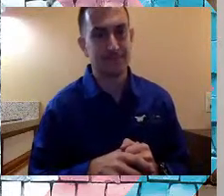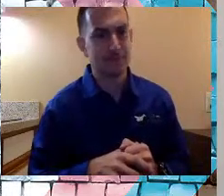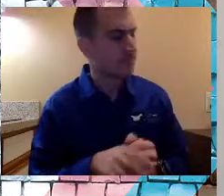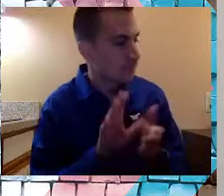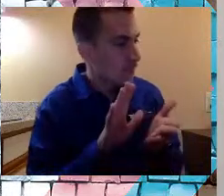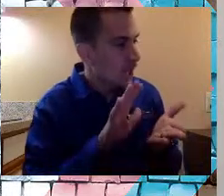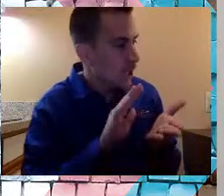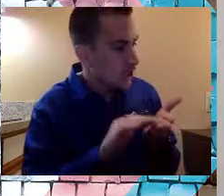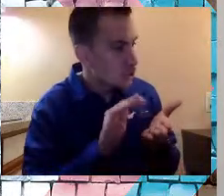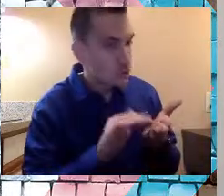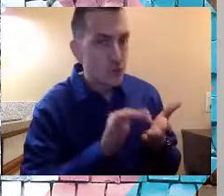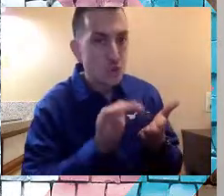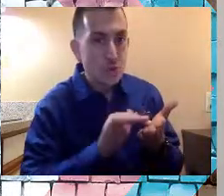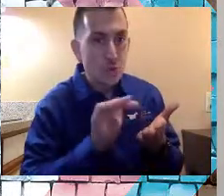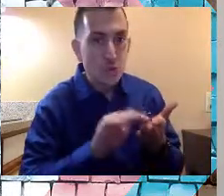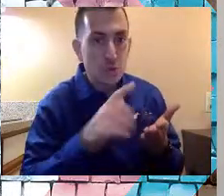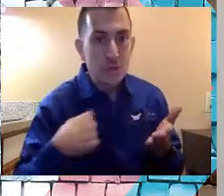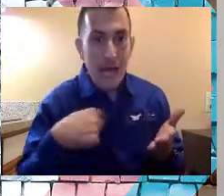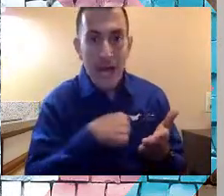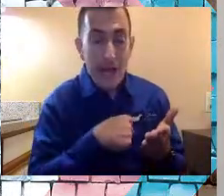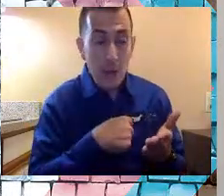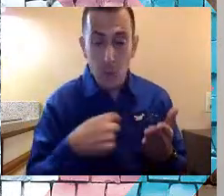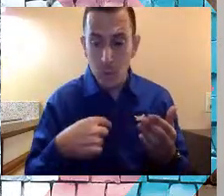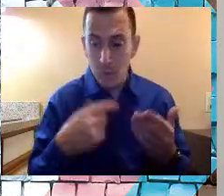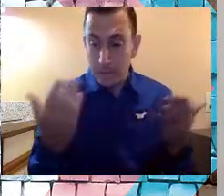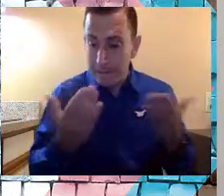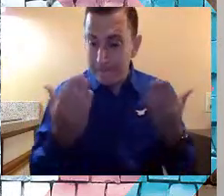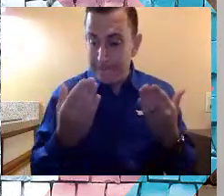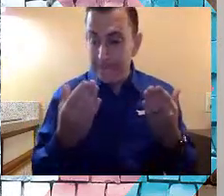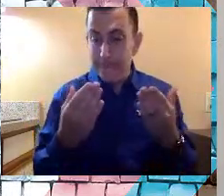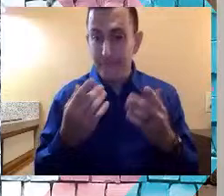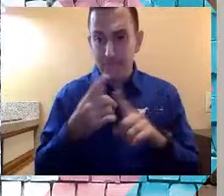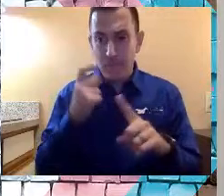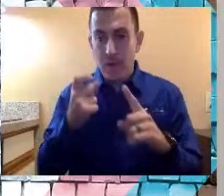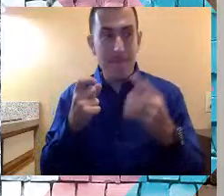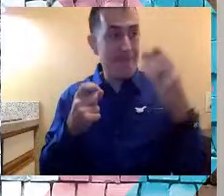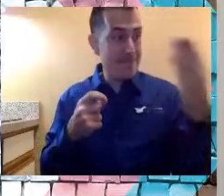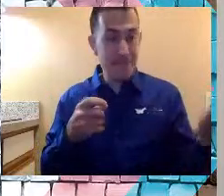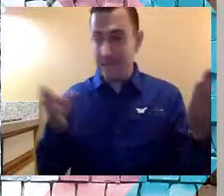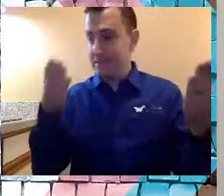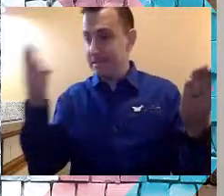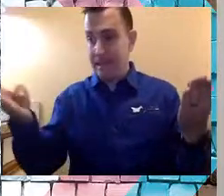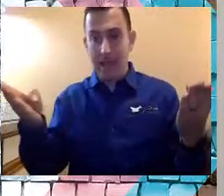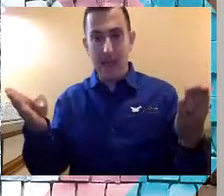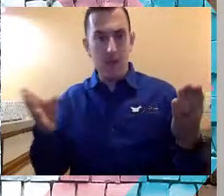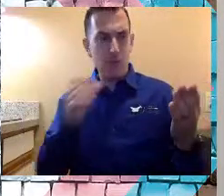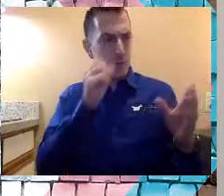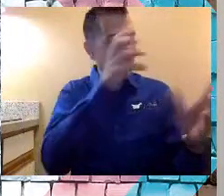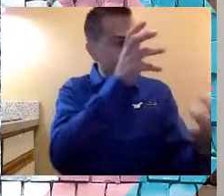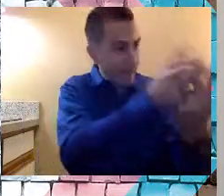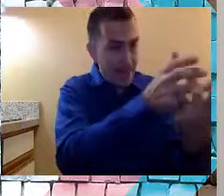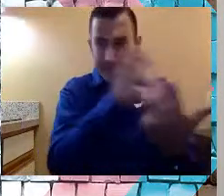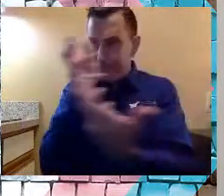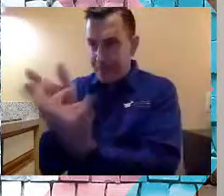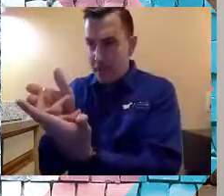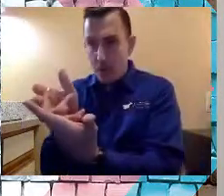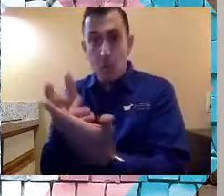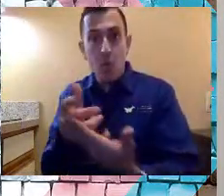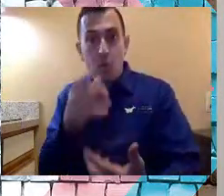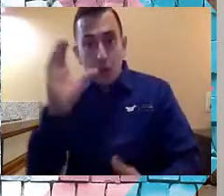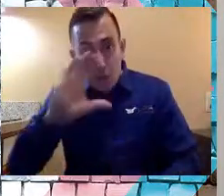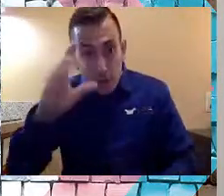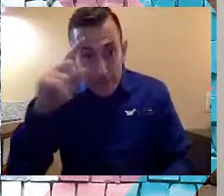Excuse us? We're from the land of this and that. But we don't fit in at home. We're looking for somewhere